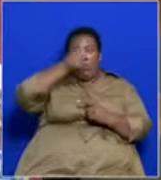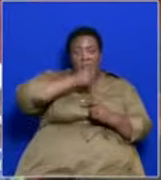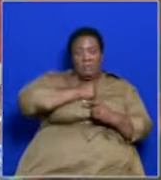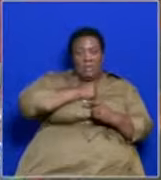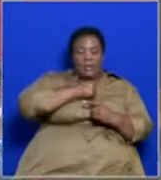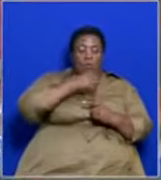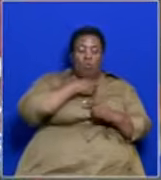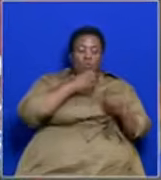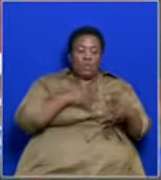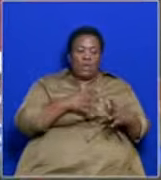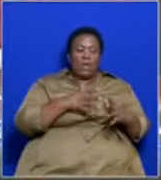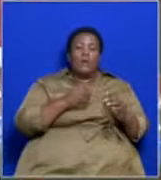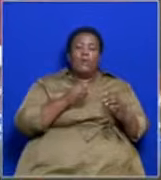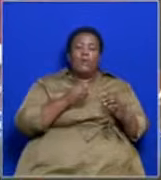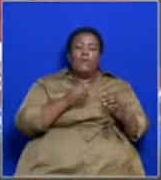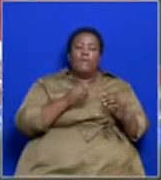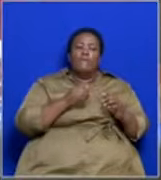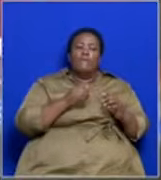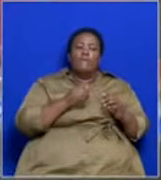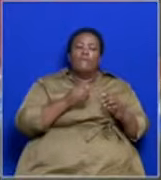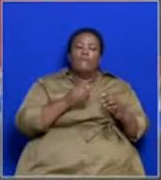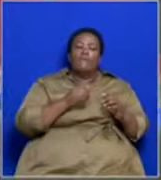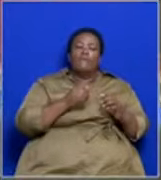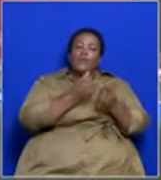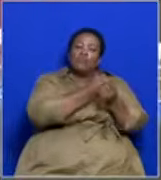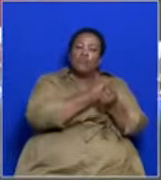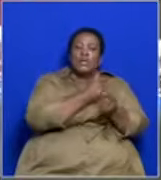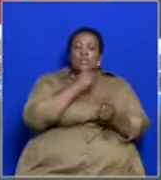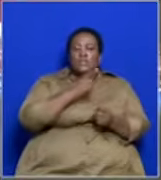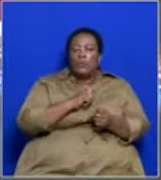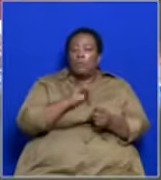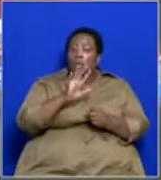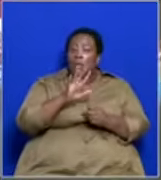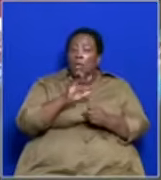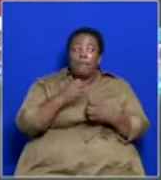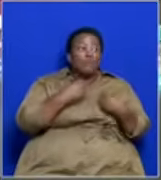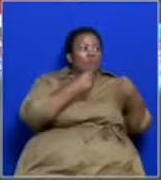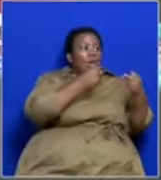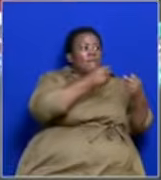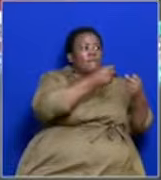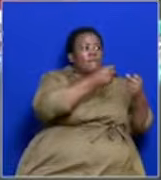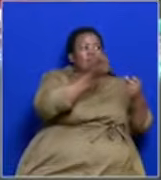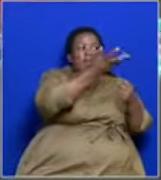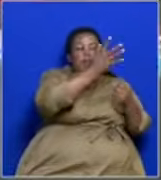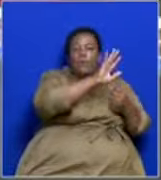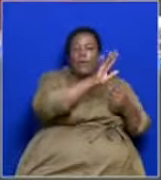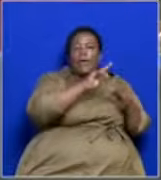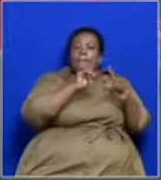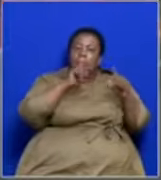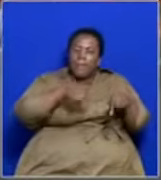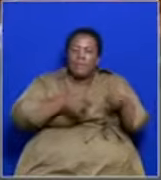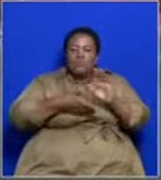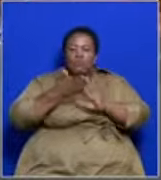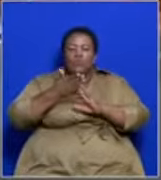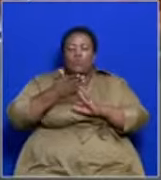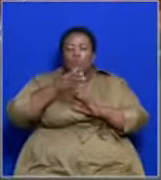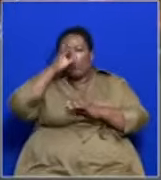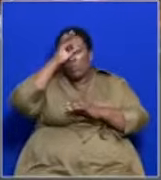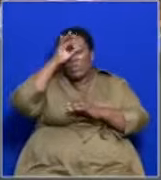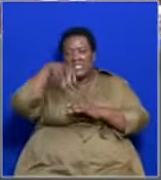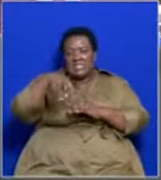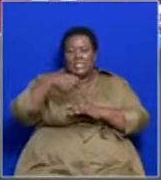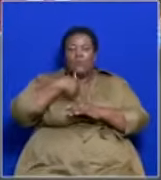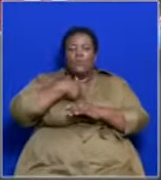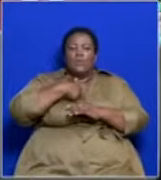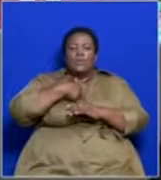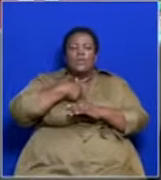anywhere but to police only. We stood there all day until around 3 p.m. when